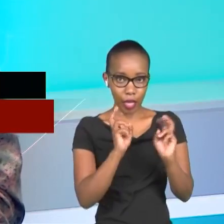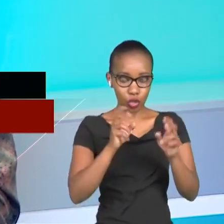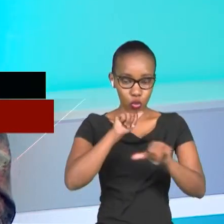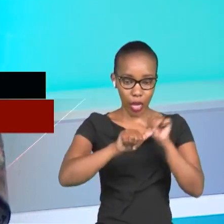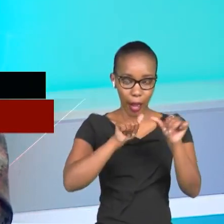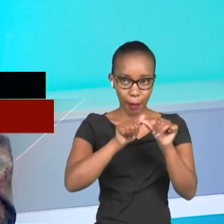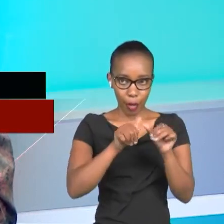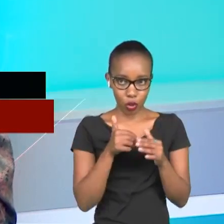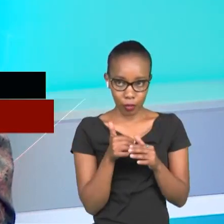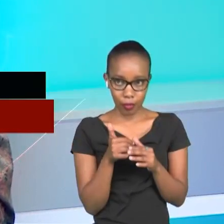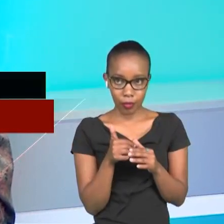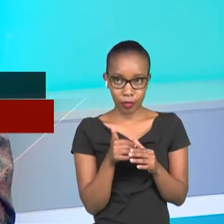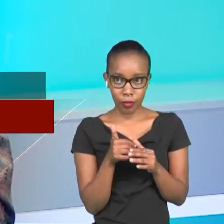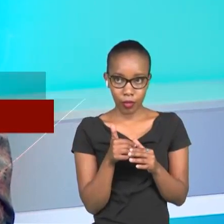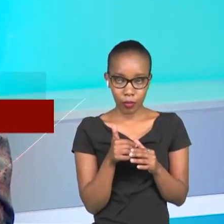what we call